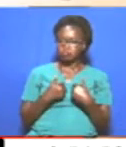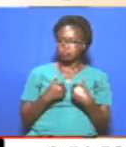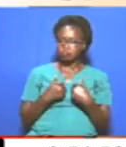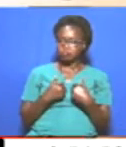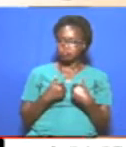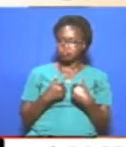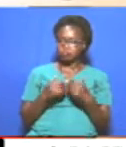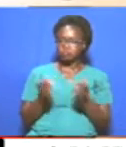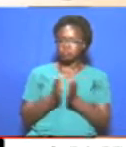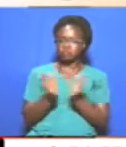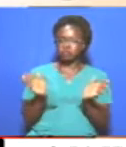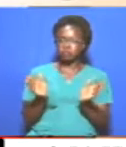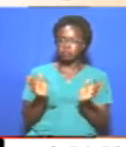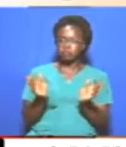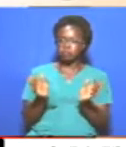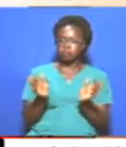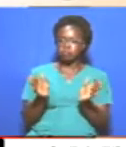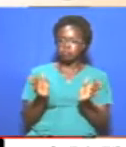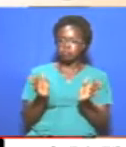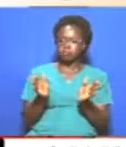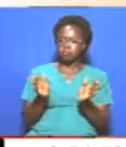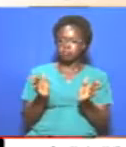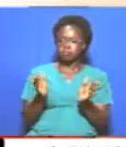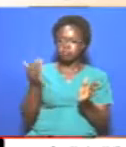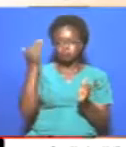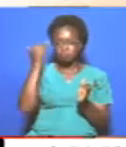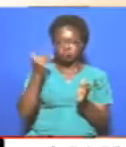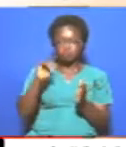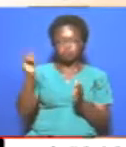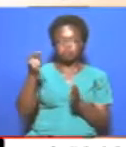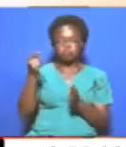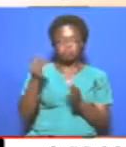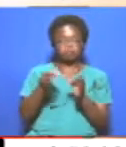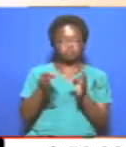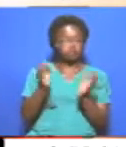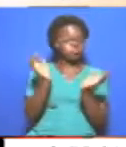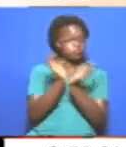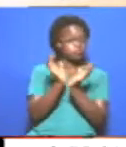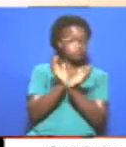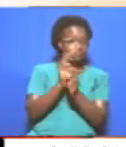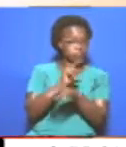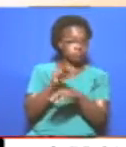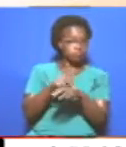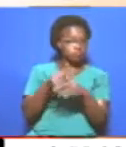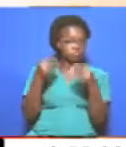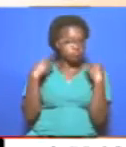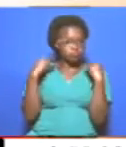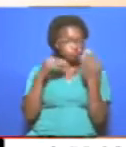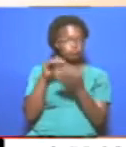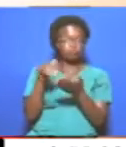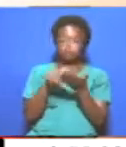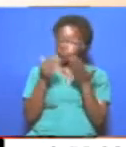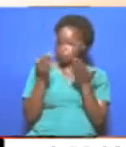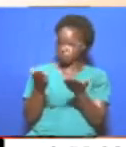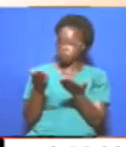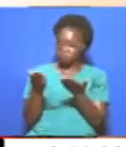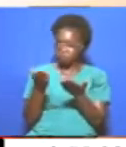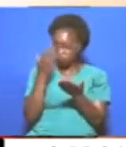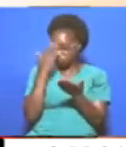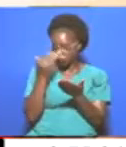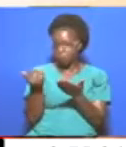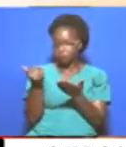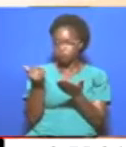for public courts in Kenya. If our Kasarani National Sports Center were there, because